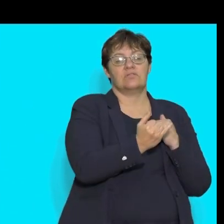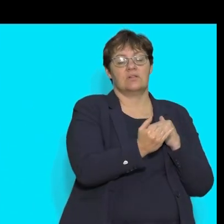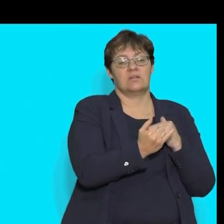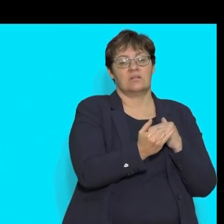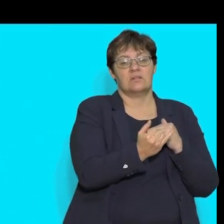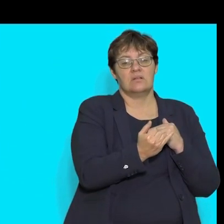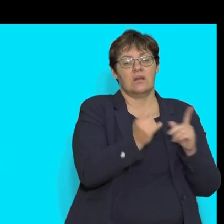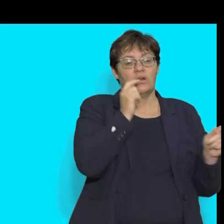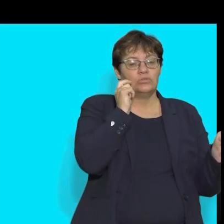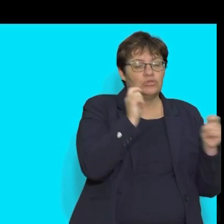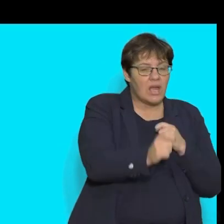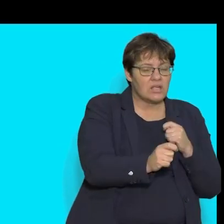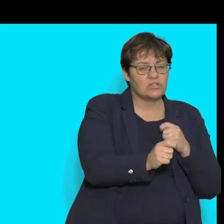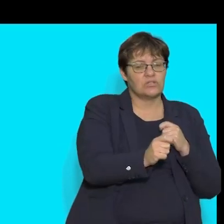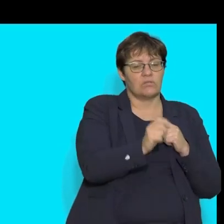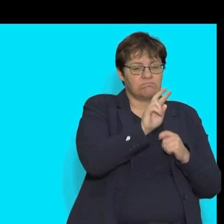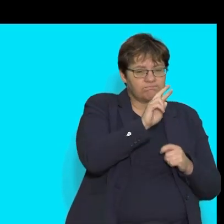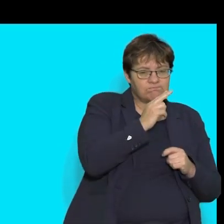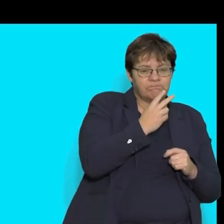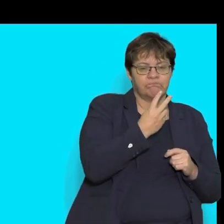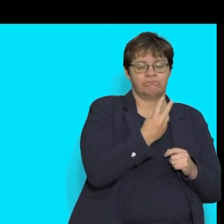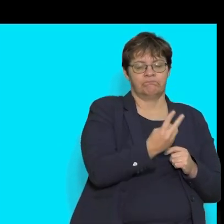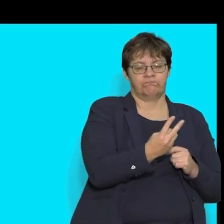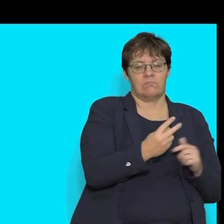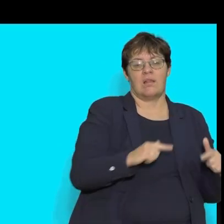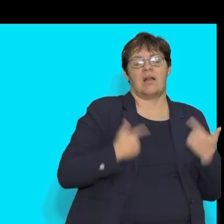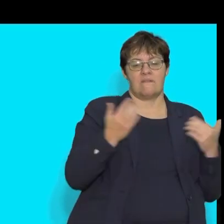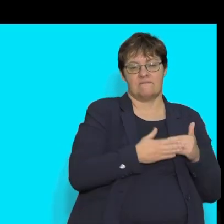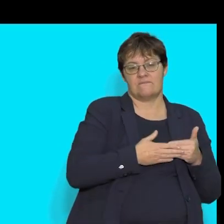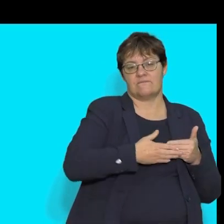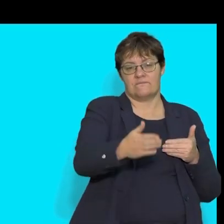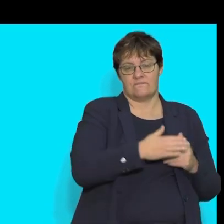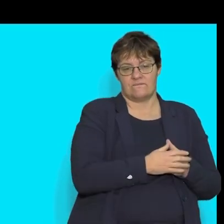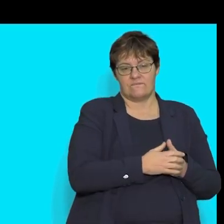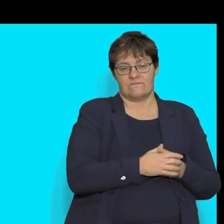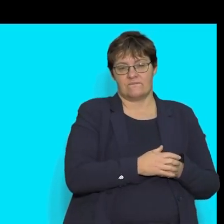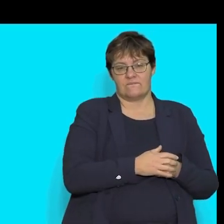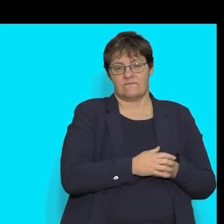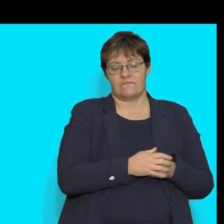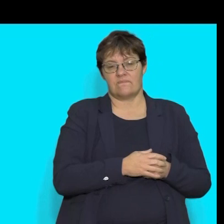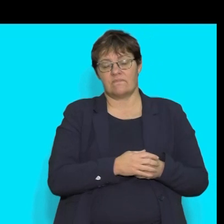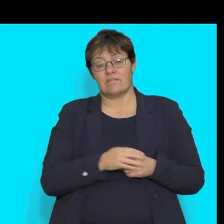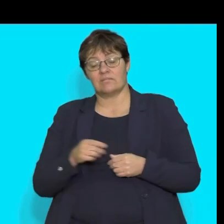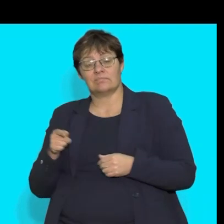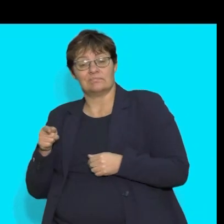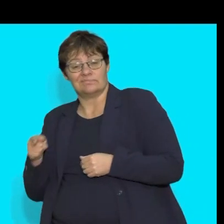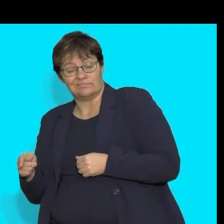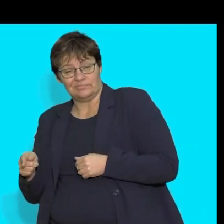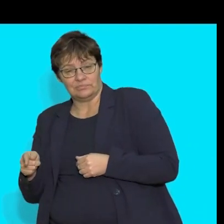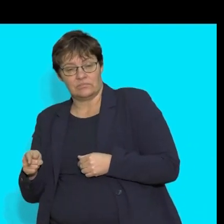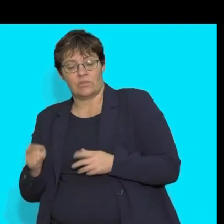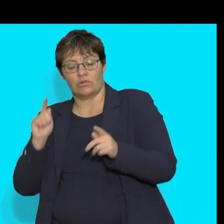able to change or transform during their lifetime. Darwin, on the other hand, mentioned